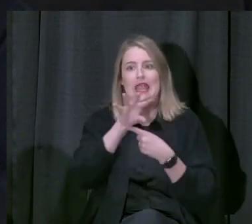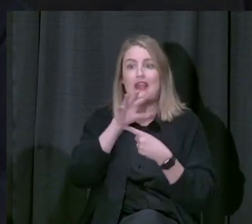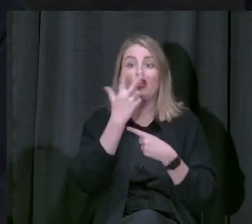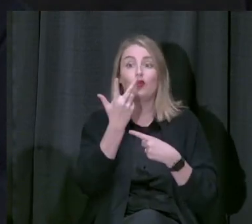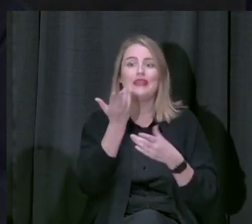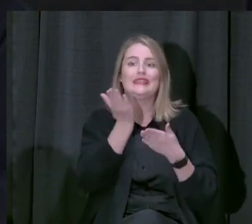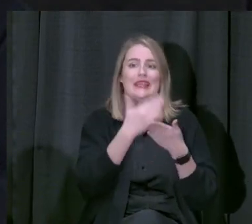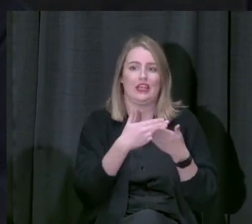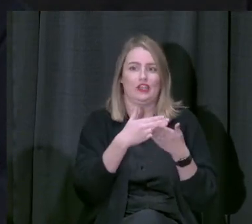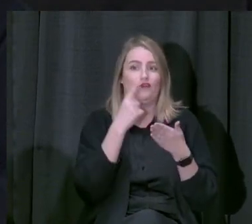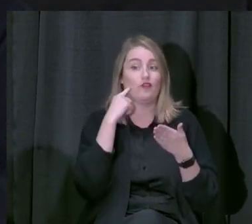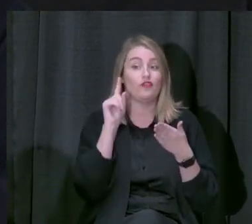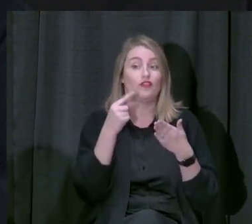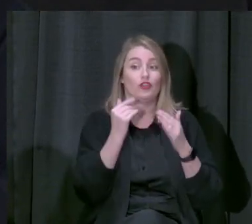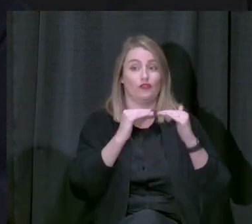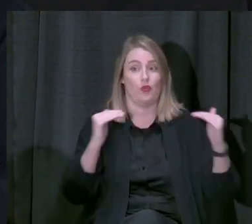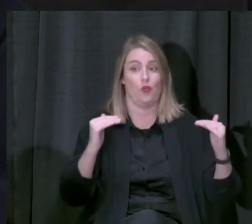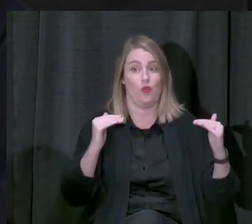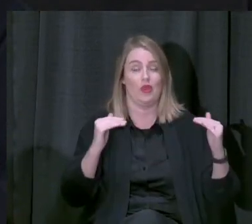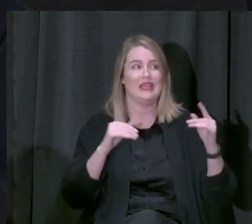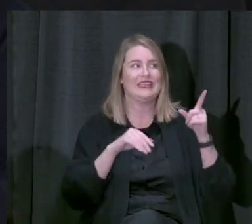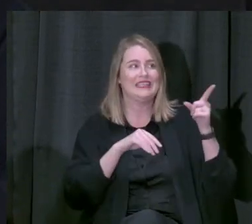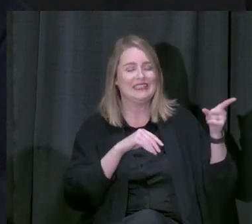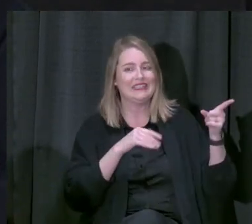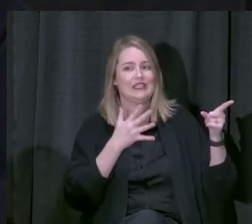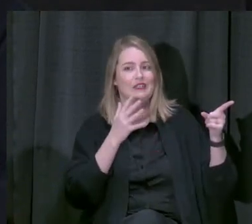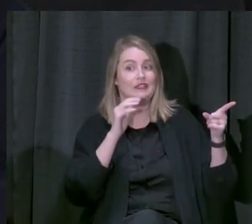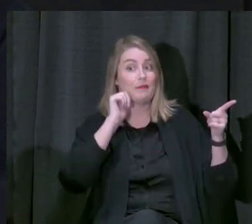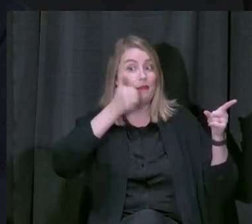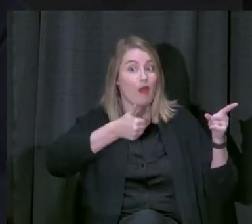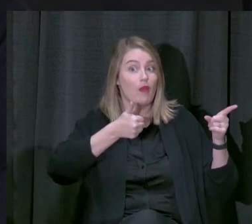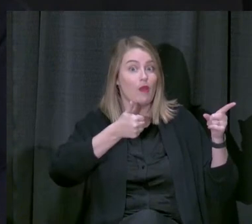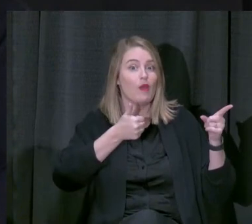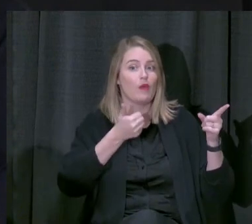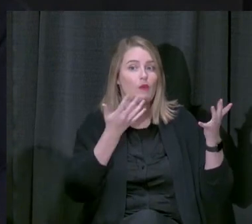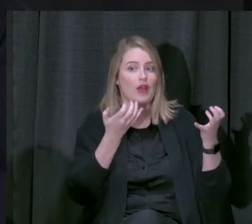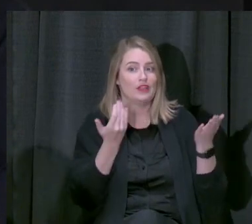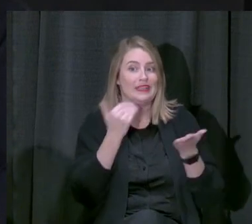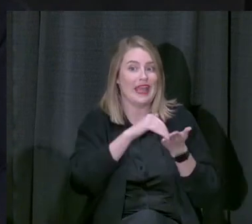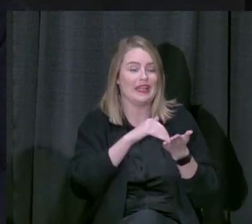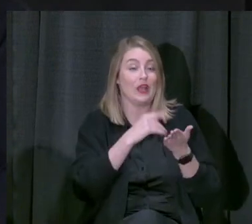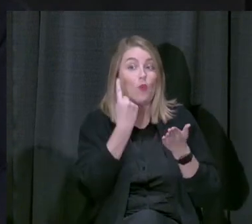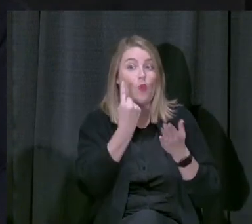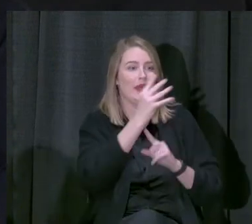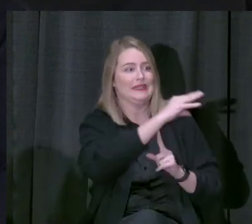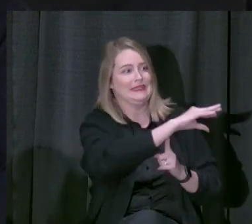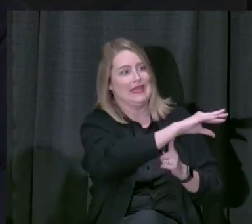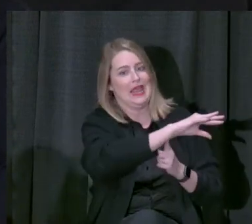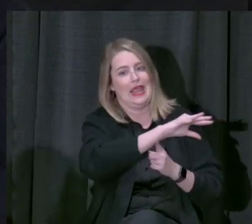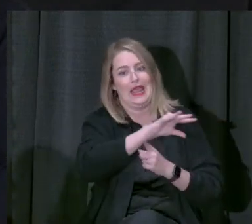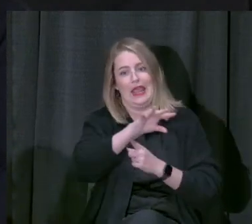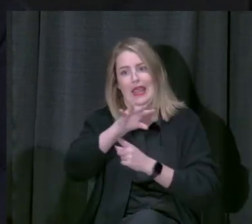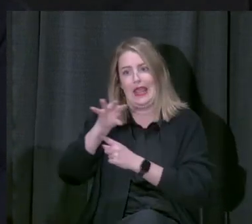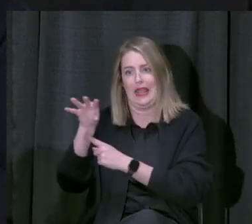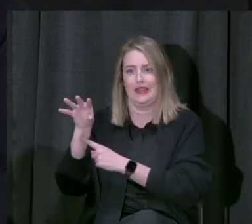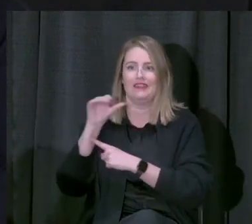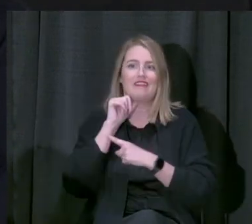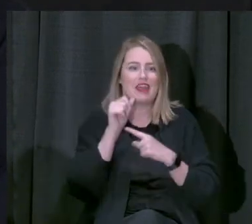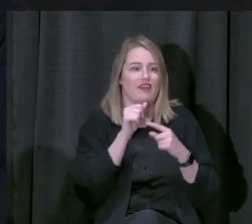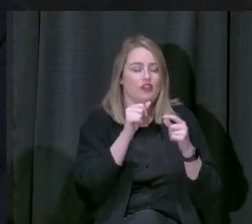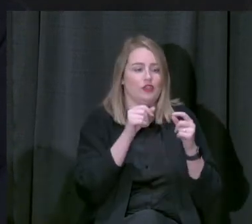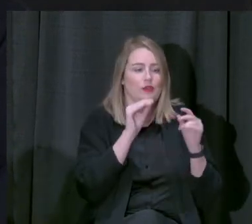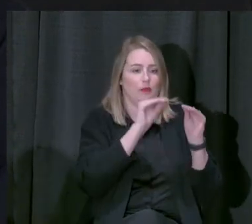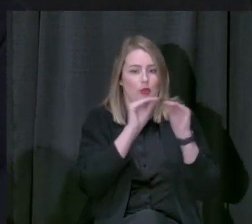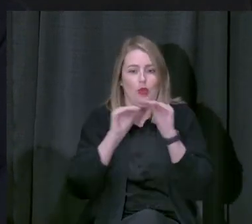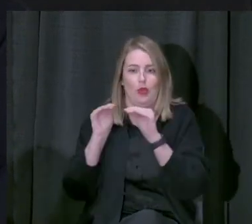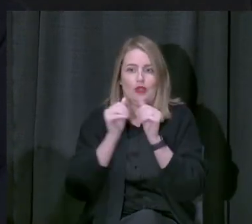the first floor. And so he's intending to go back tomorrow, do a single scan so that it doesn't have to be stitched together, and he thinks